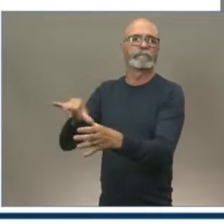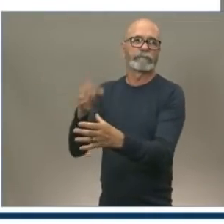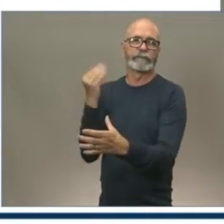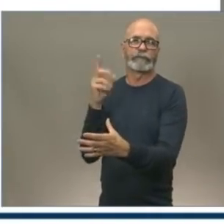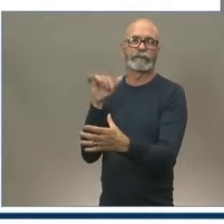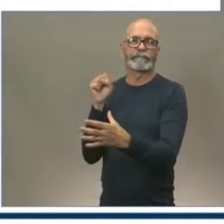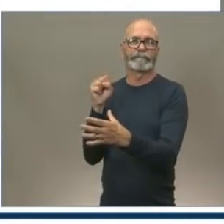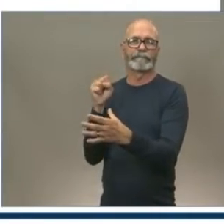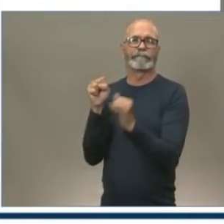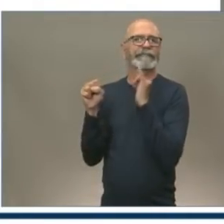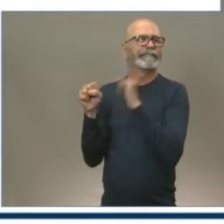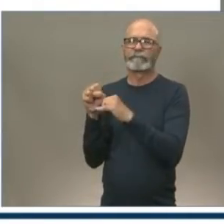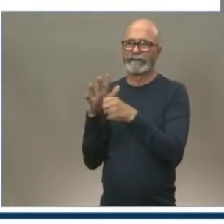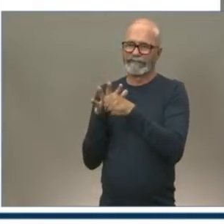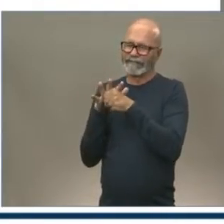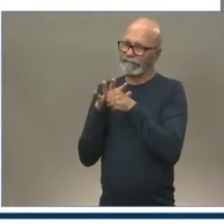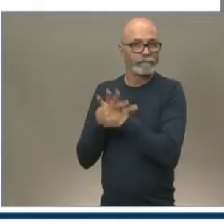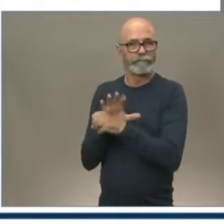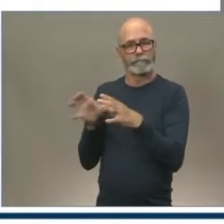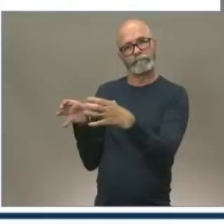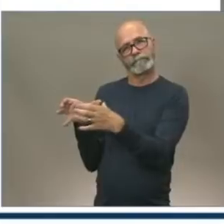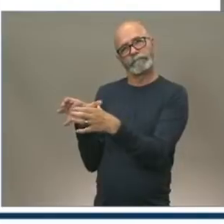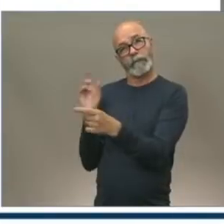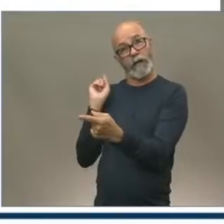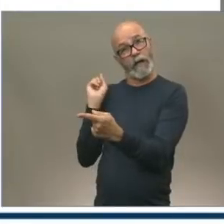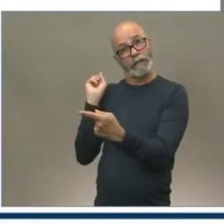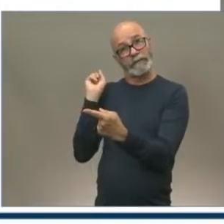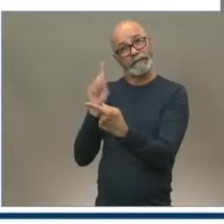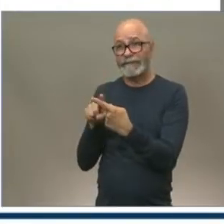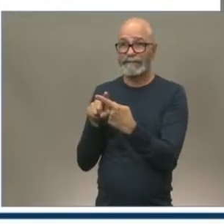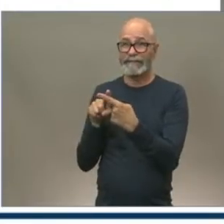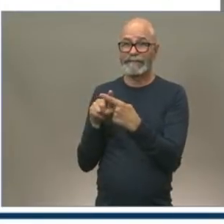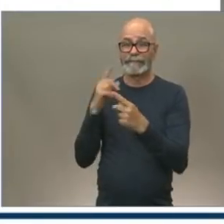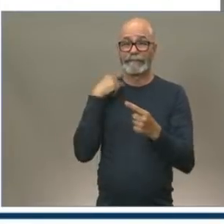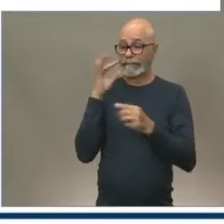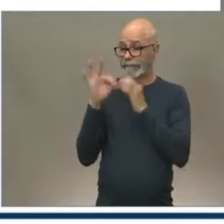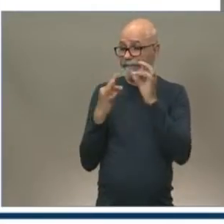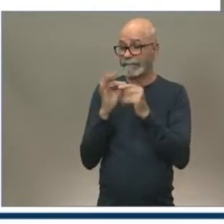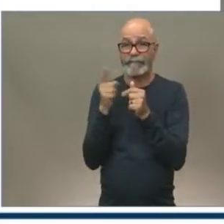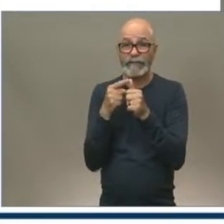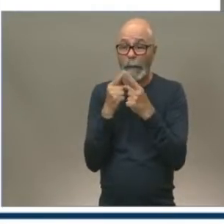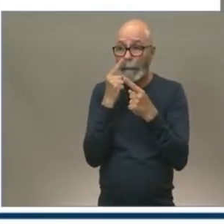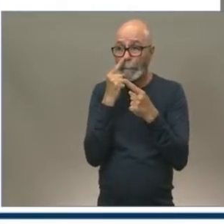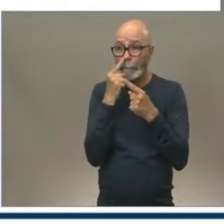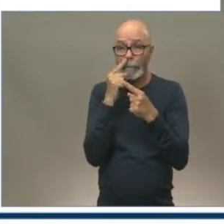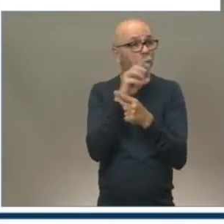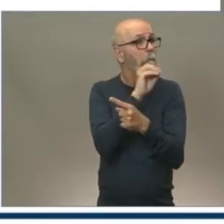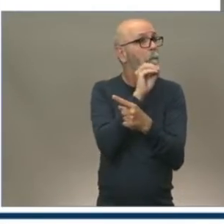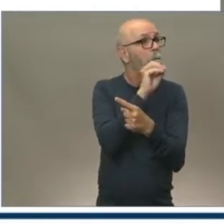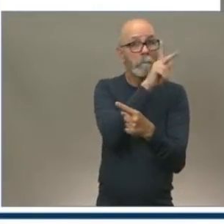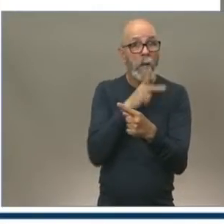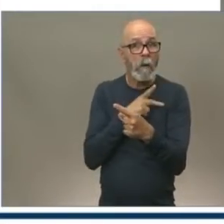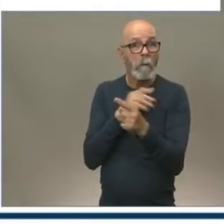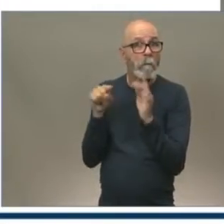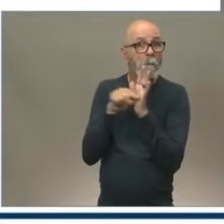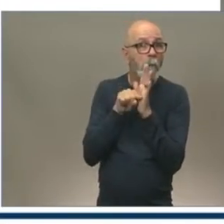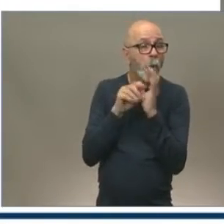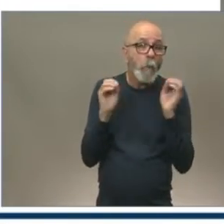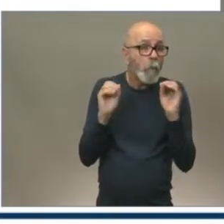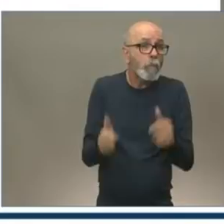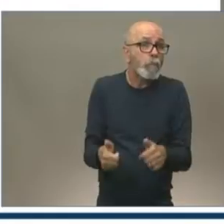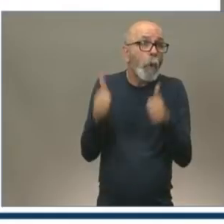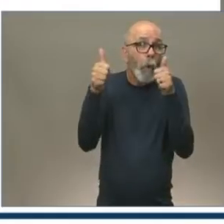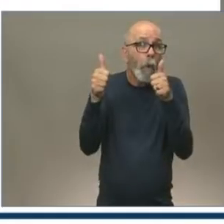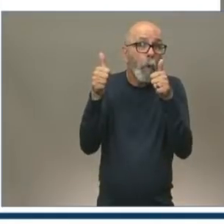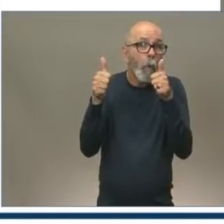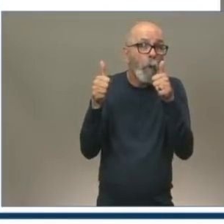have to fully isolate until they get their first test result back, and that test result is negative. After they have